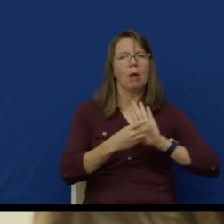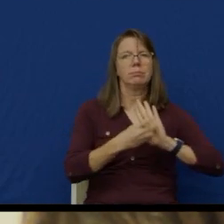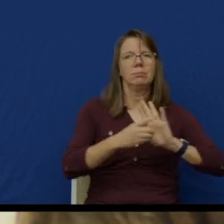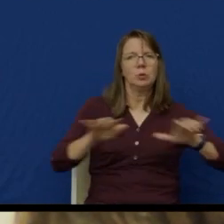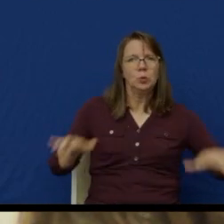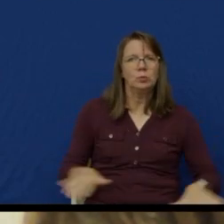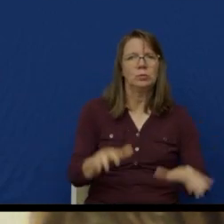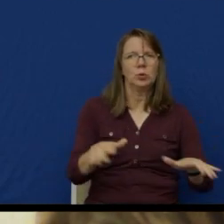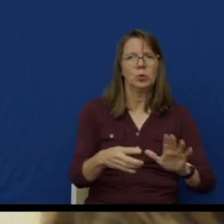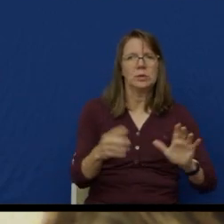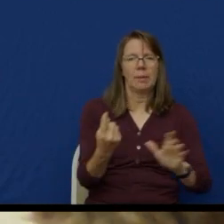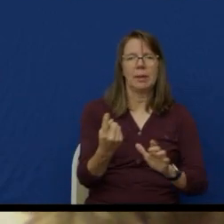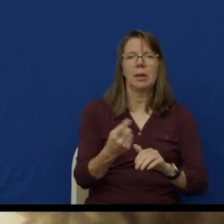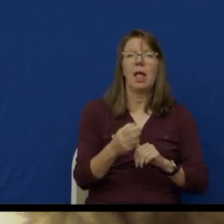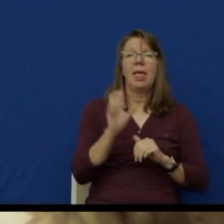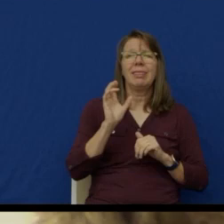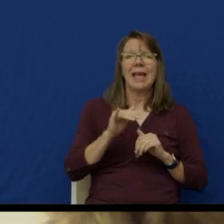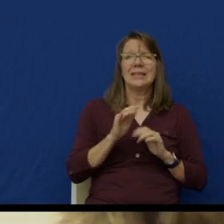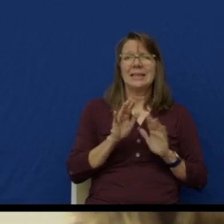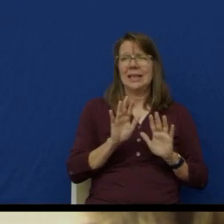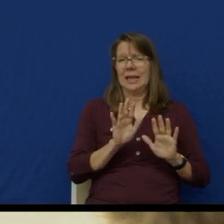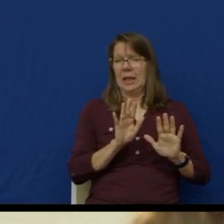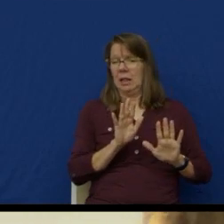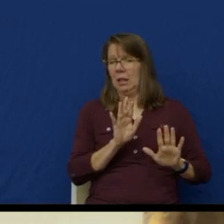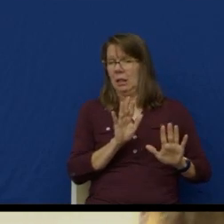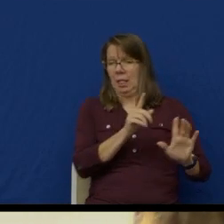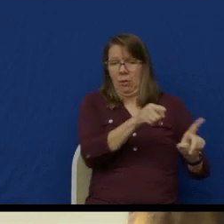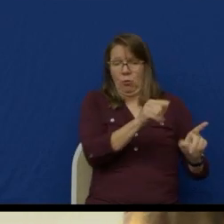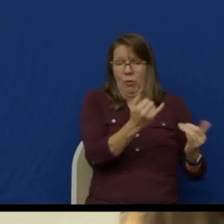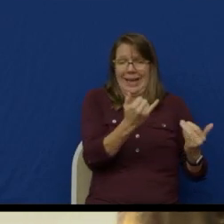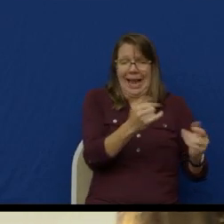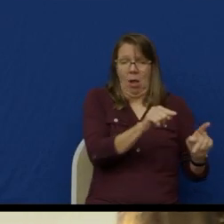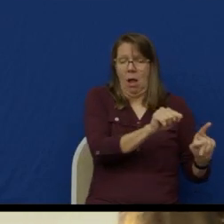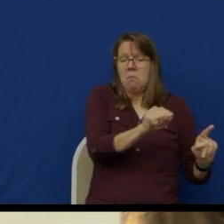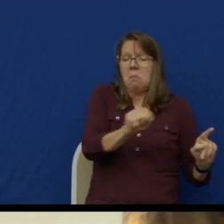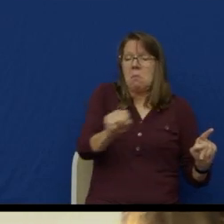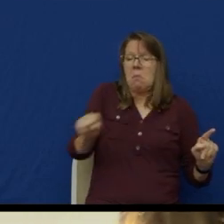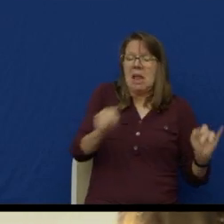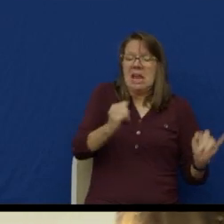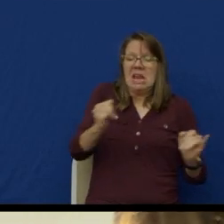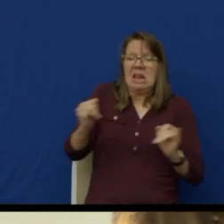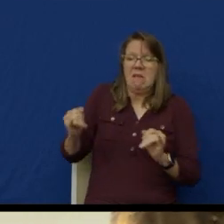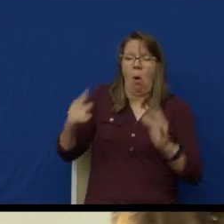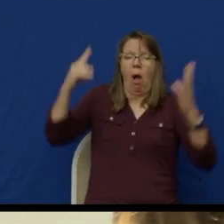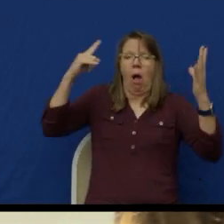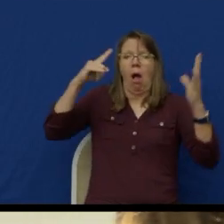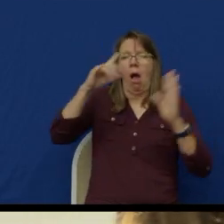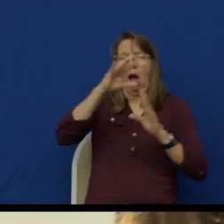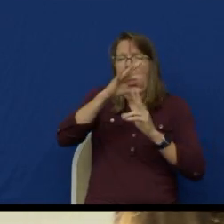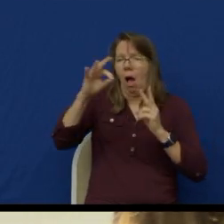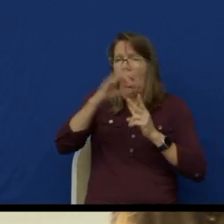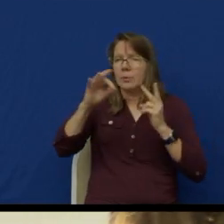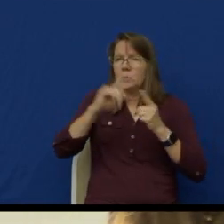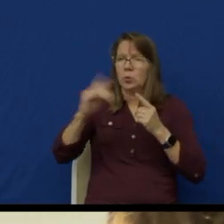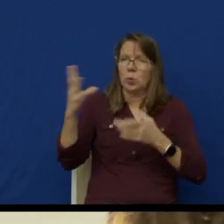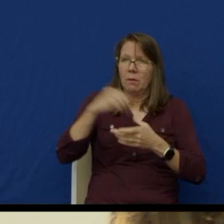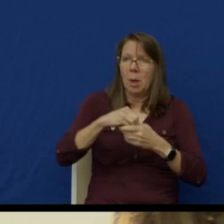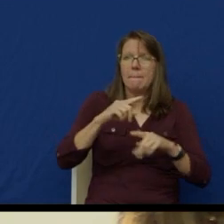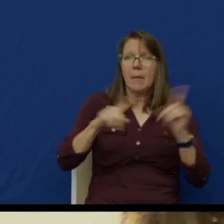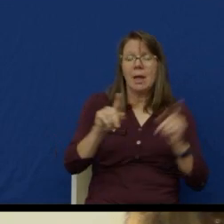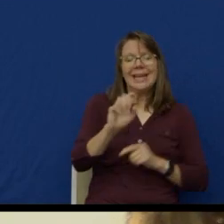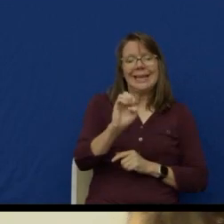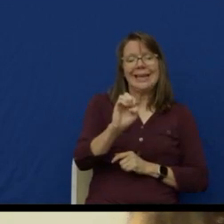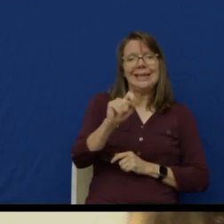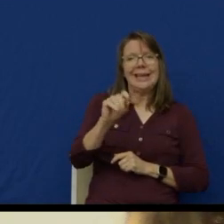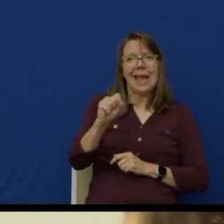of the institution's choice to participate, but we have had a lot of interest, and we had an initial training with ETS over